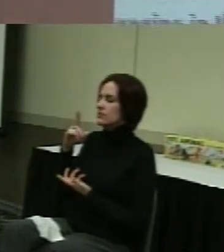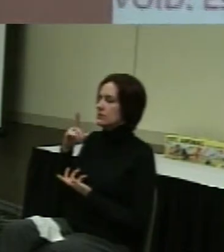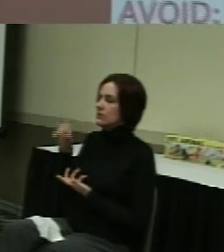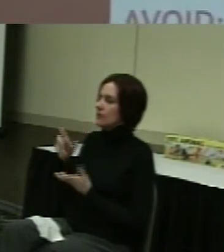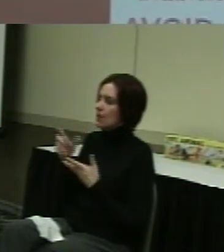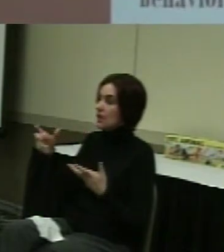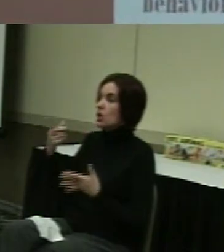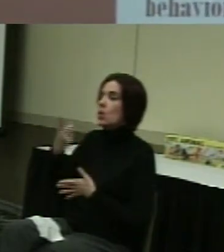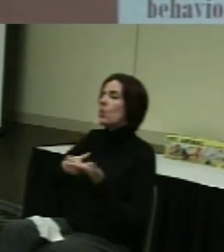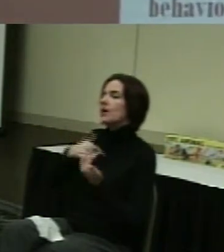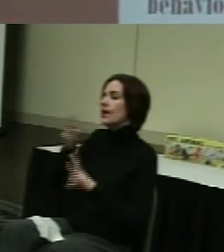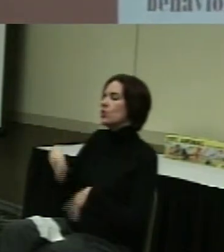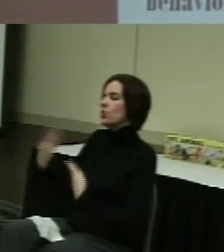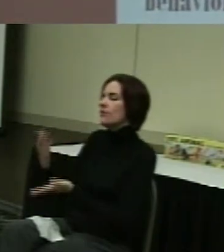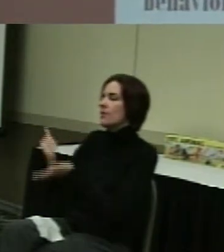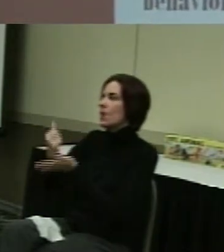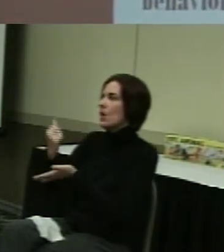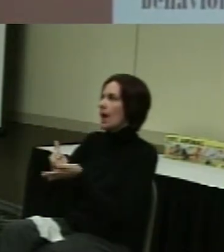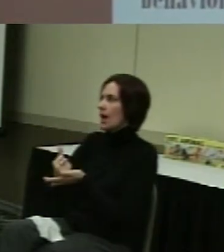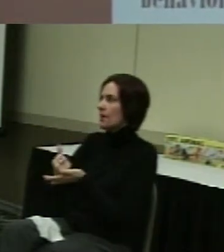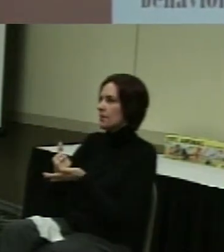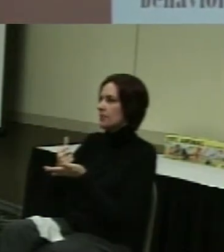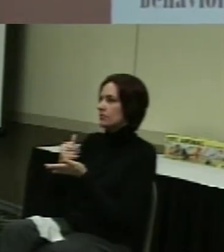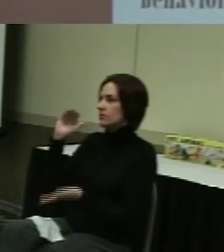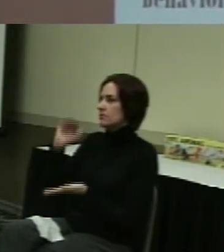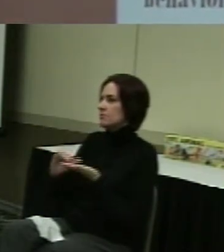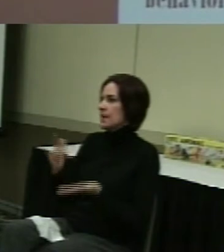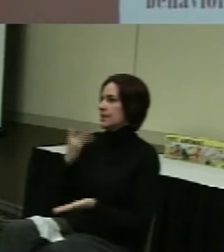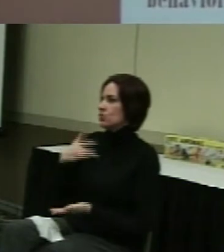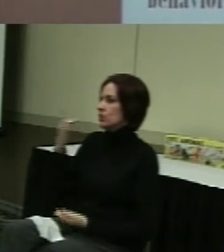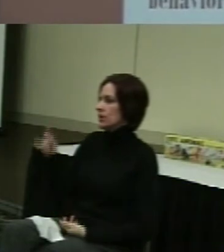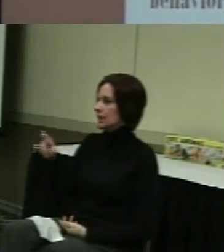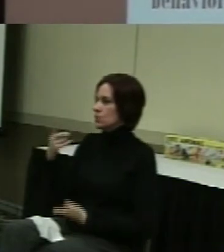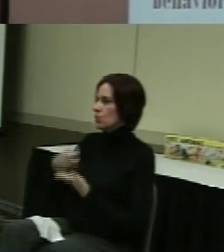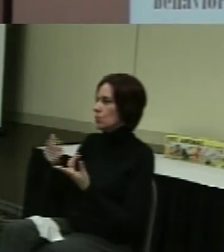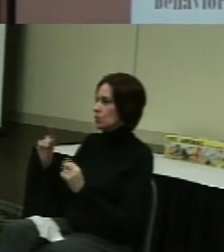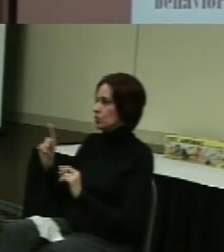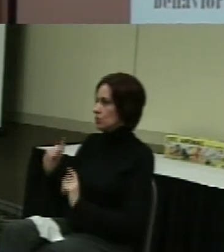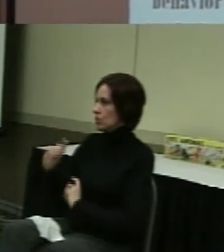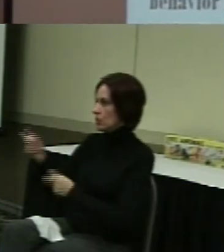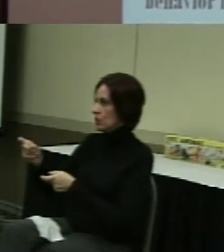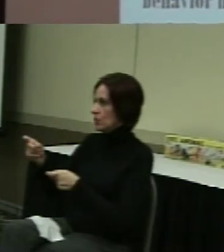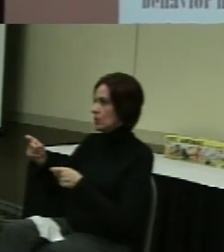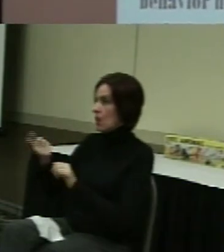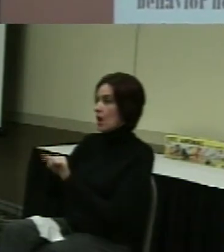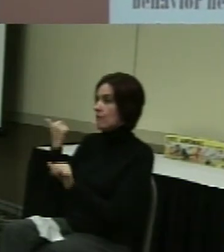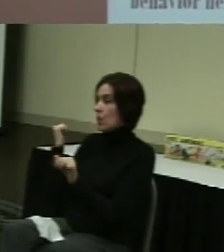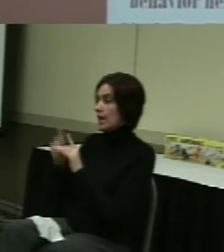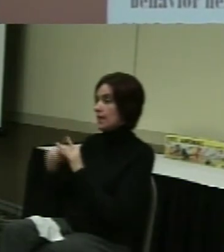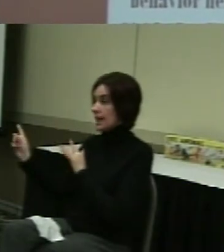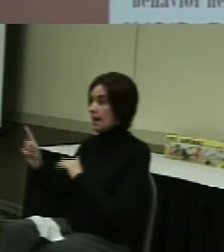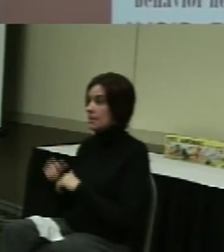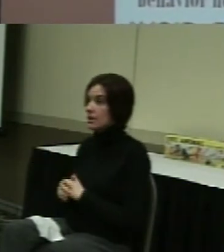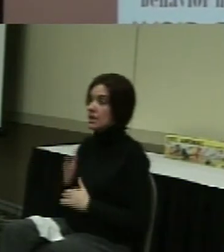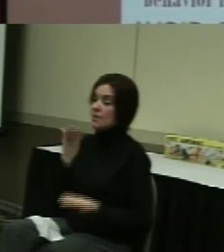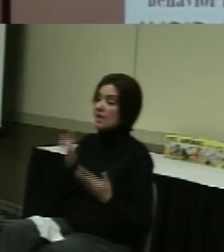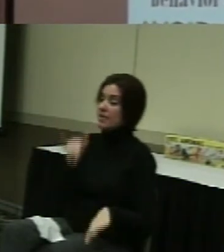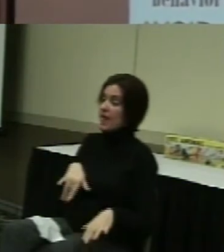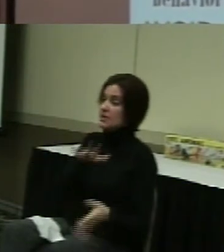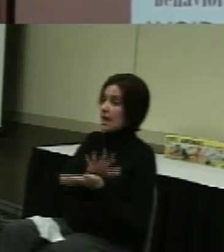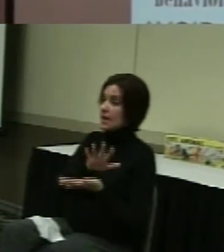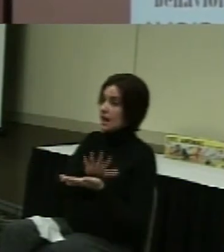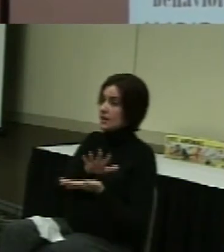can be given to help them deal with their sensory needs? Avoiding and escaping. That could be the academic